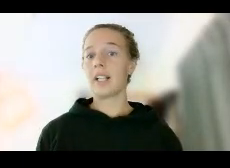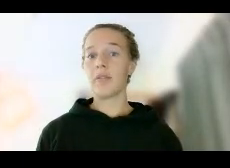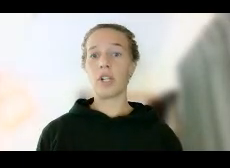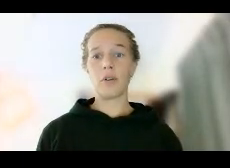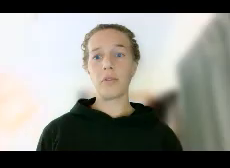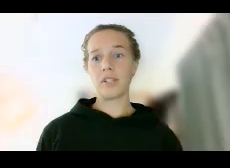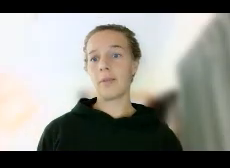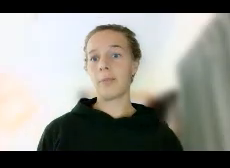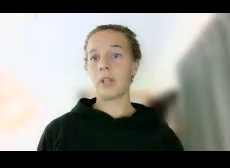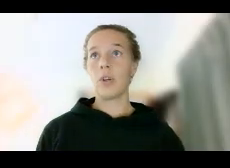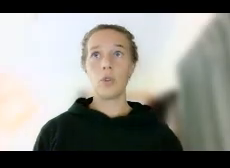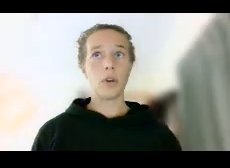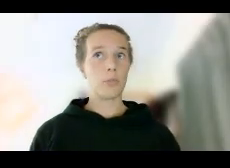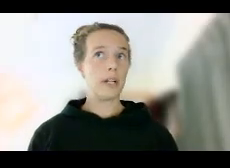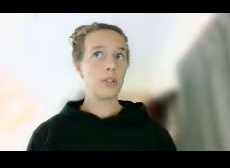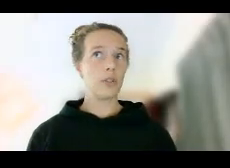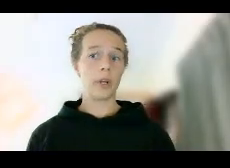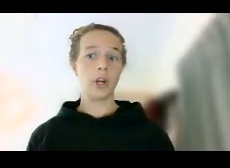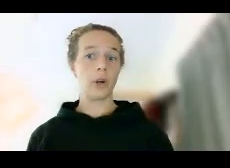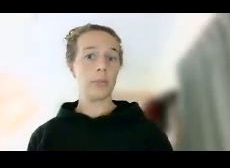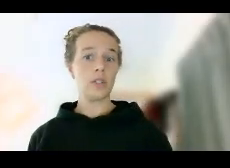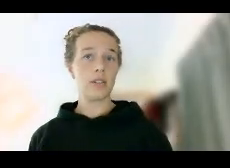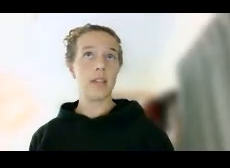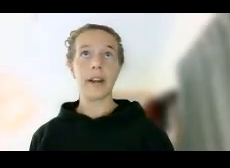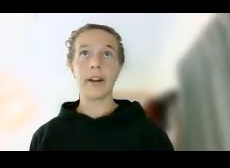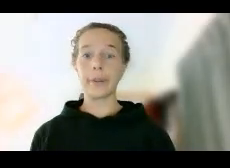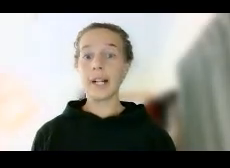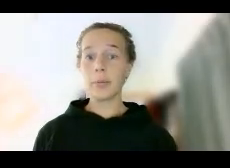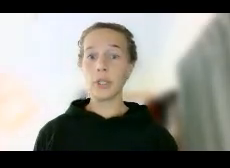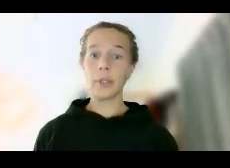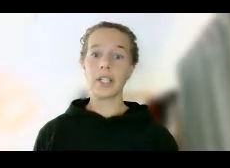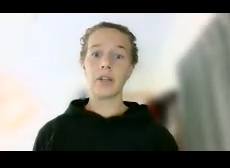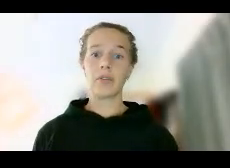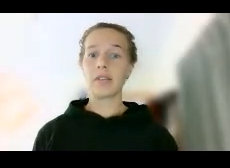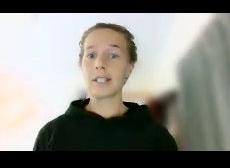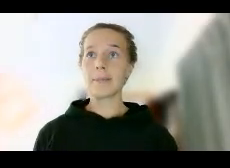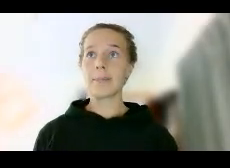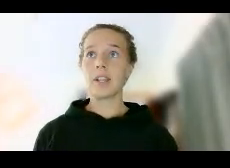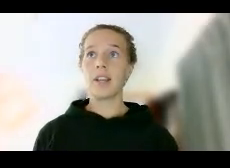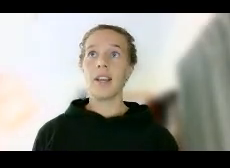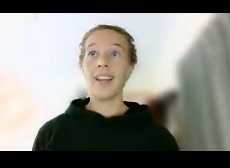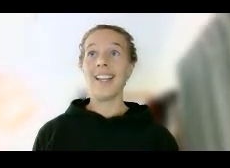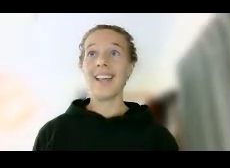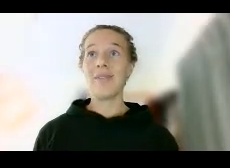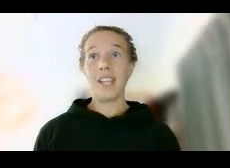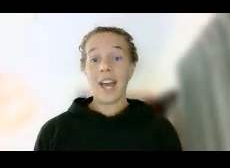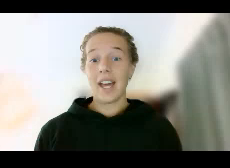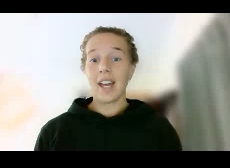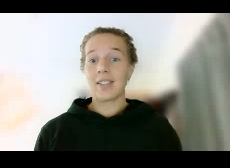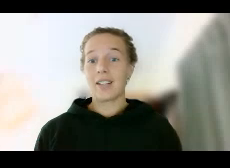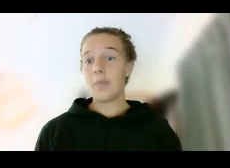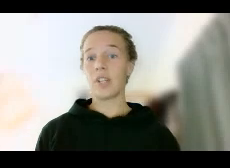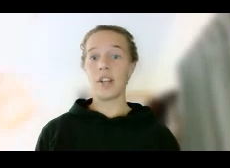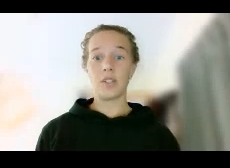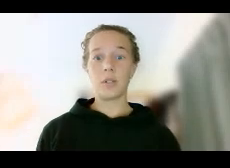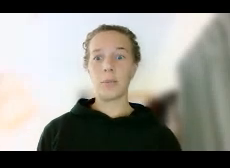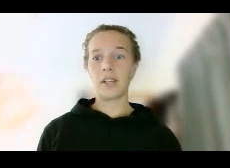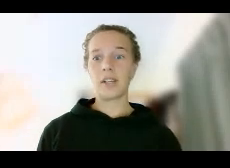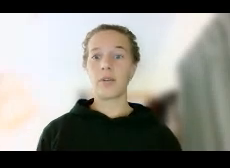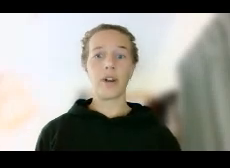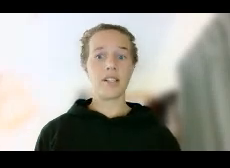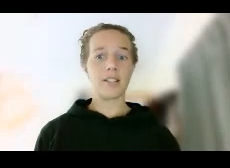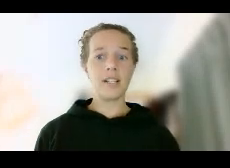to do exactly what they've always done. Surf smelt spawning on our beaches, herring and kelp, eulachon in the rivers. And then we add climate